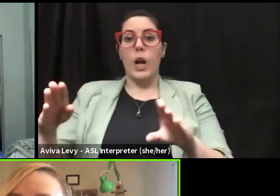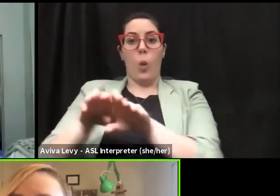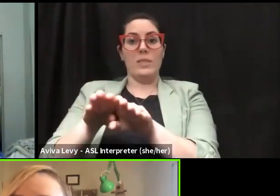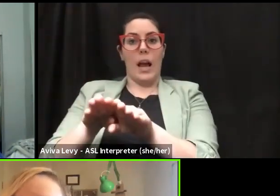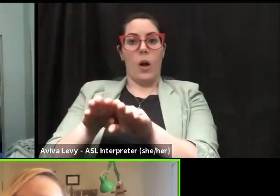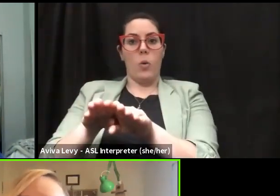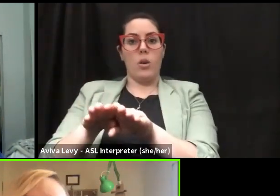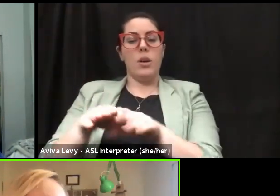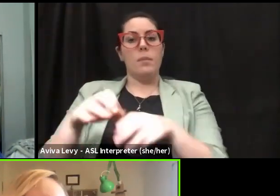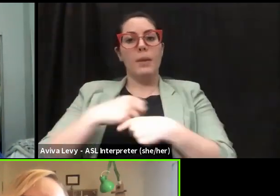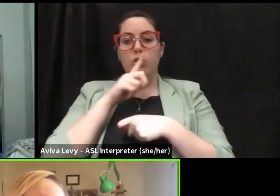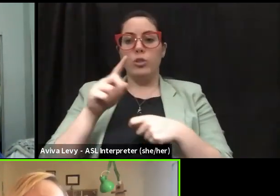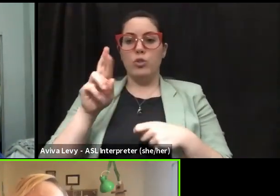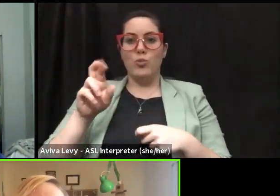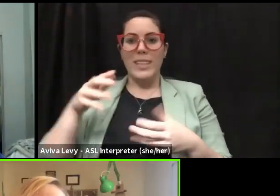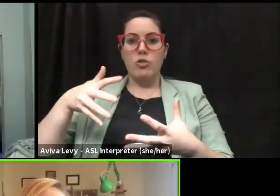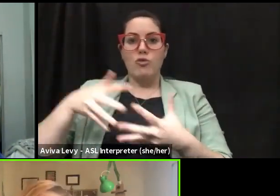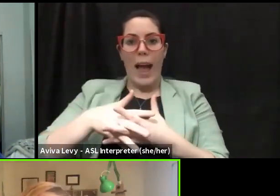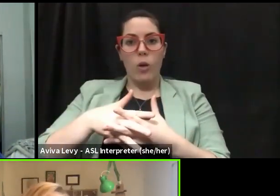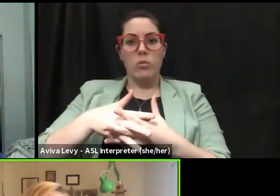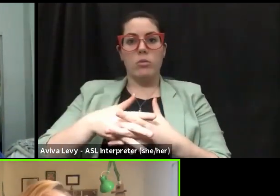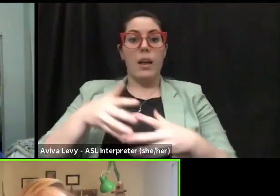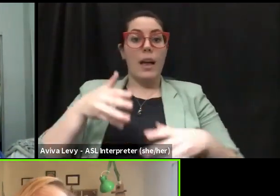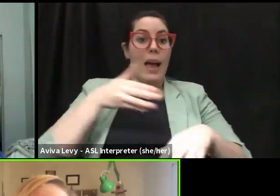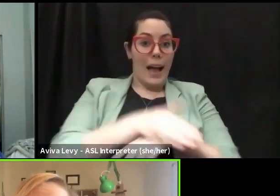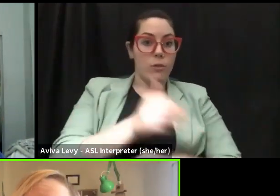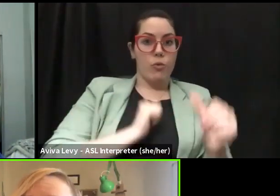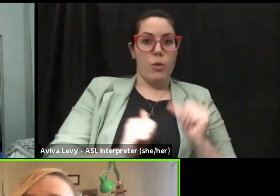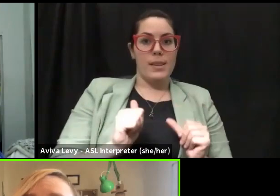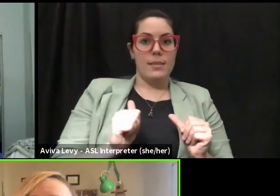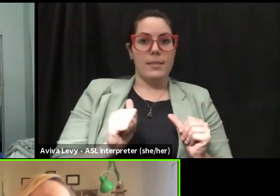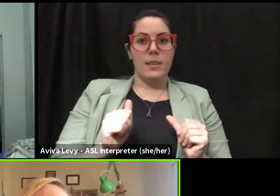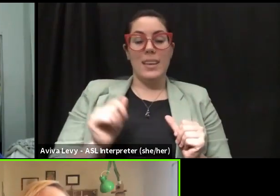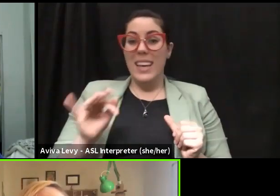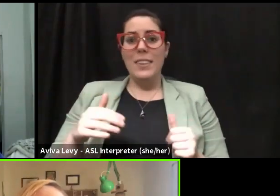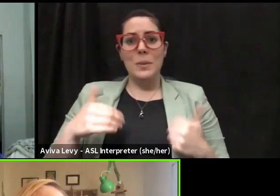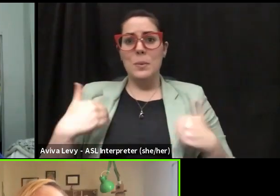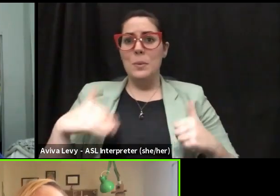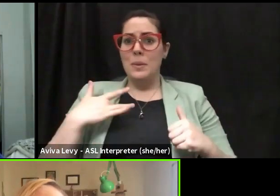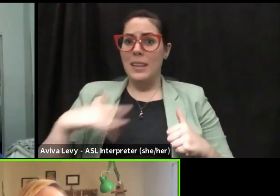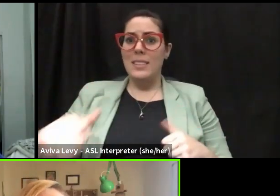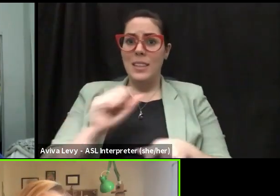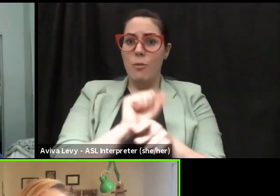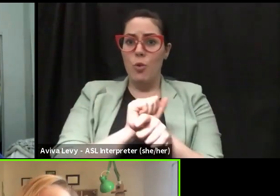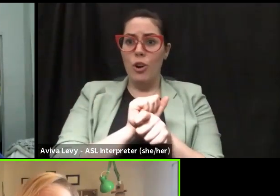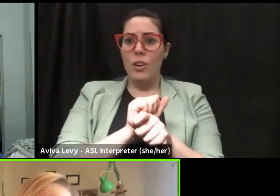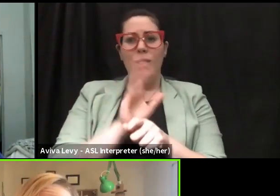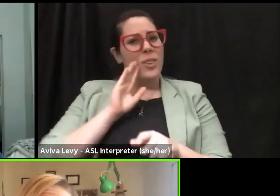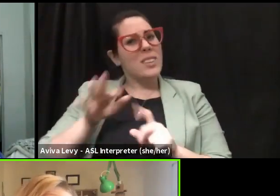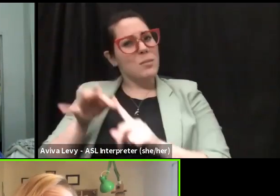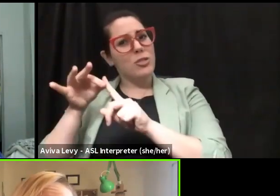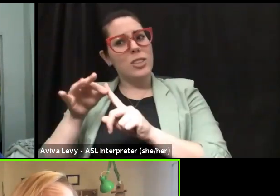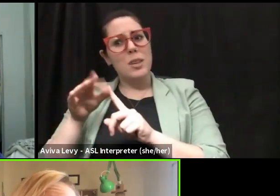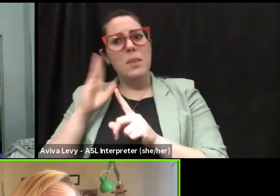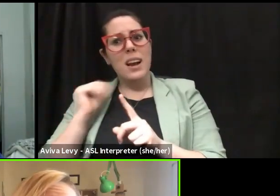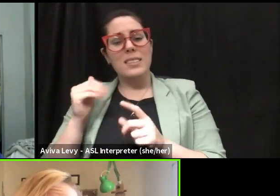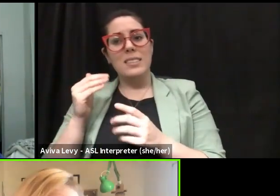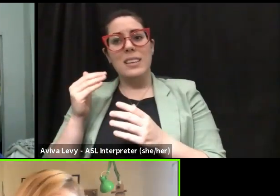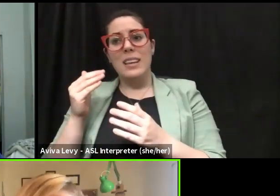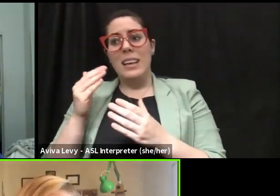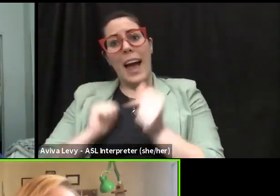self after Zoom performances, if we go deep into charged work, especially because we need to ritualize the separation, because actors